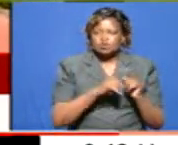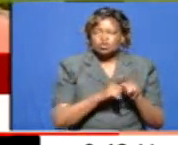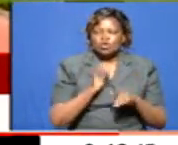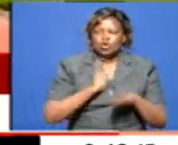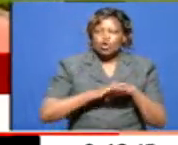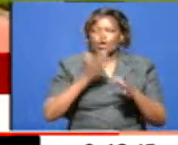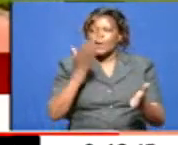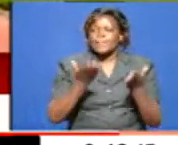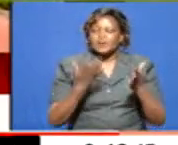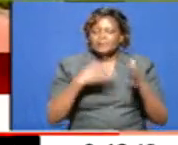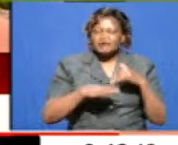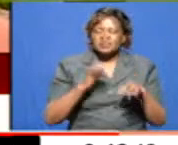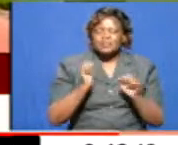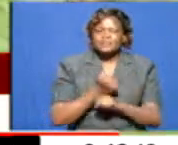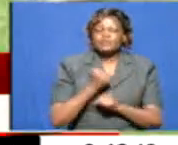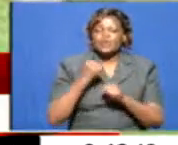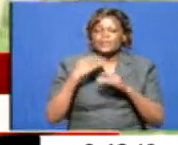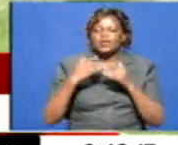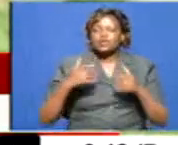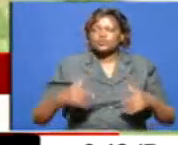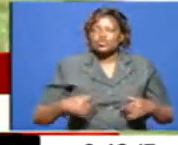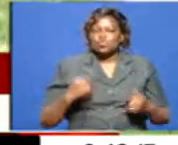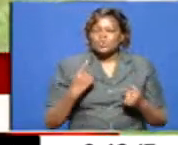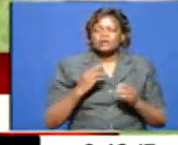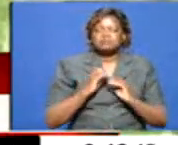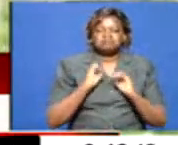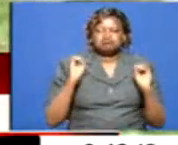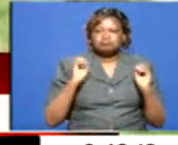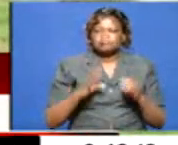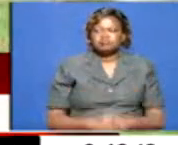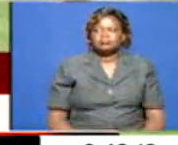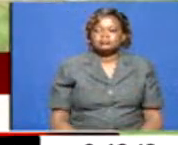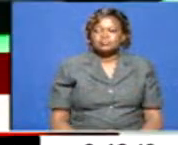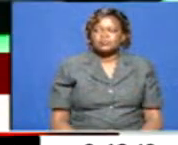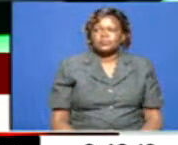mix. We cannot play only with young players.